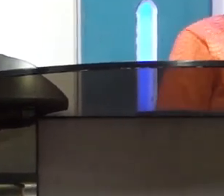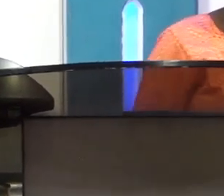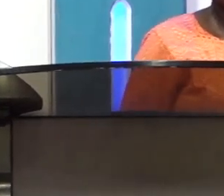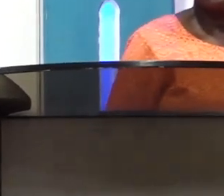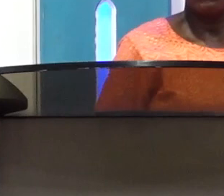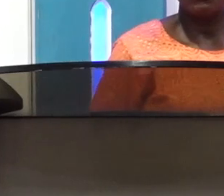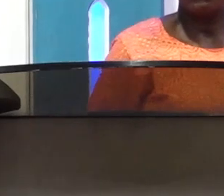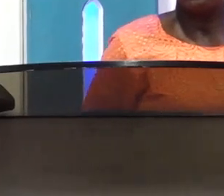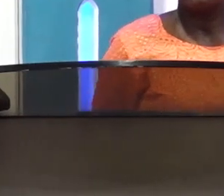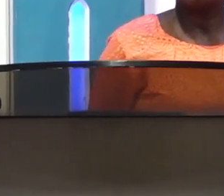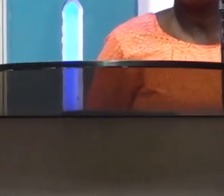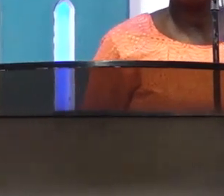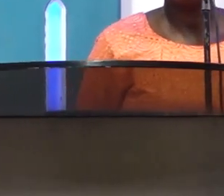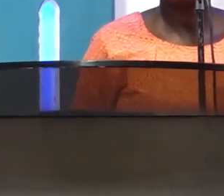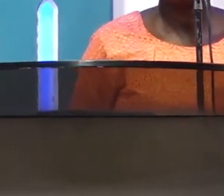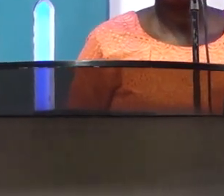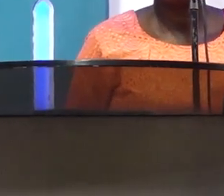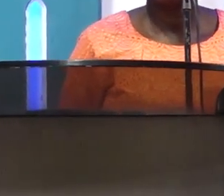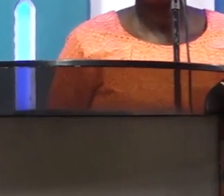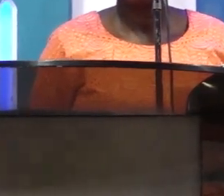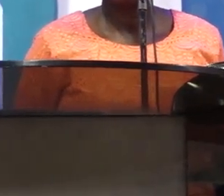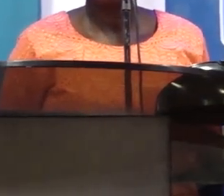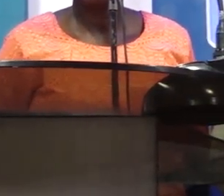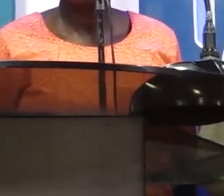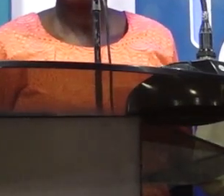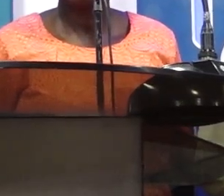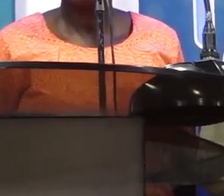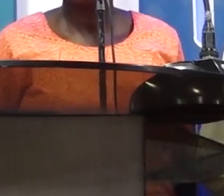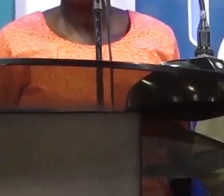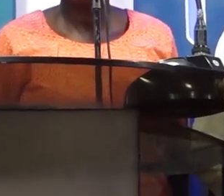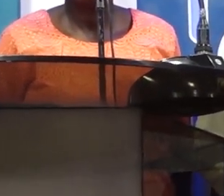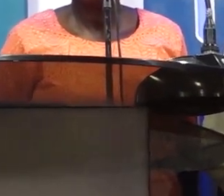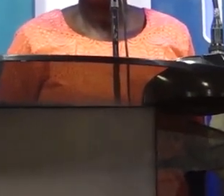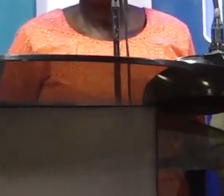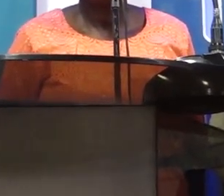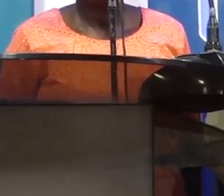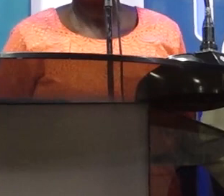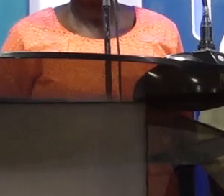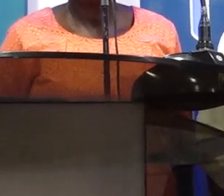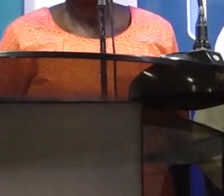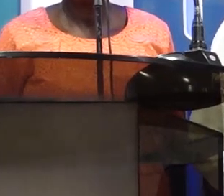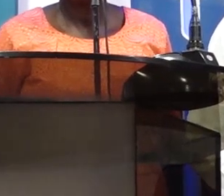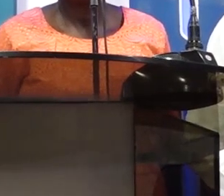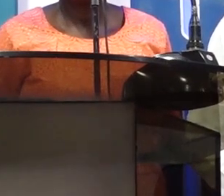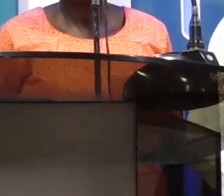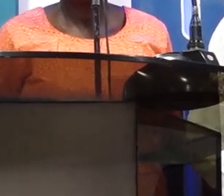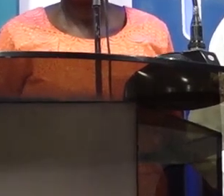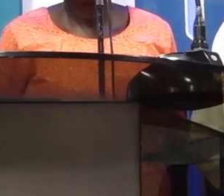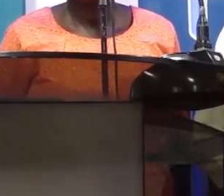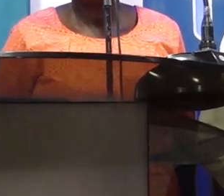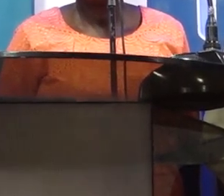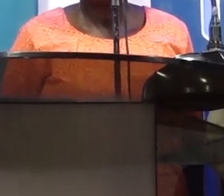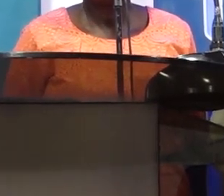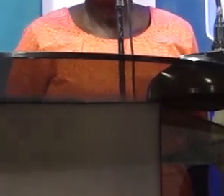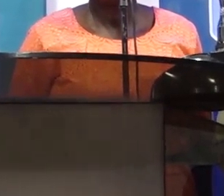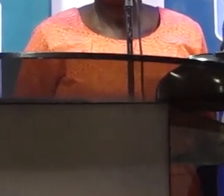teacher. Nikamwambia fundisha hata wadogo fundisha wanajua kila kitu. I told him to teach even the young kids. They know everything. Maana kule nje wanafundishwa. Because outside